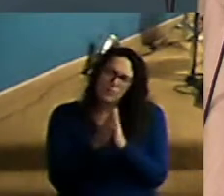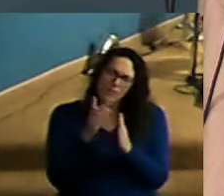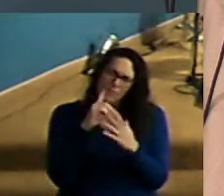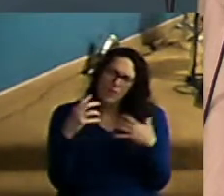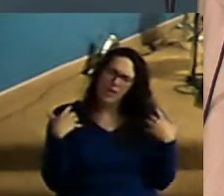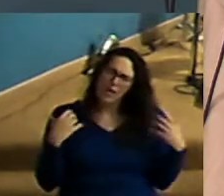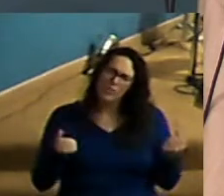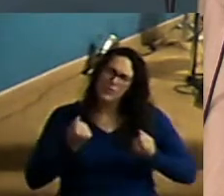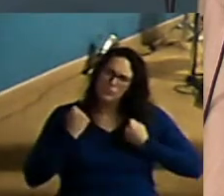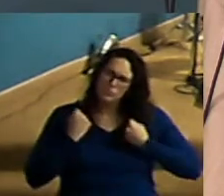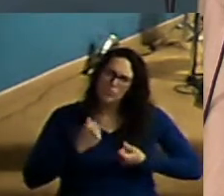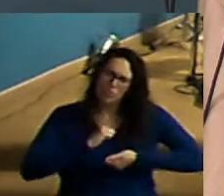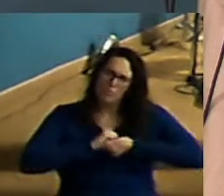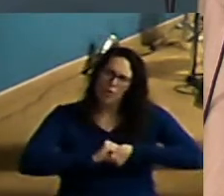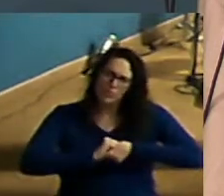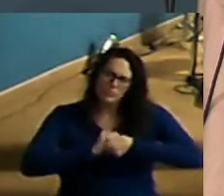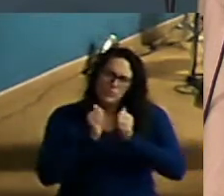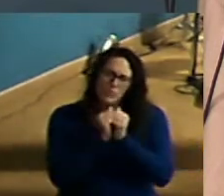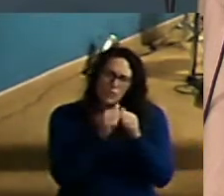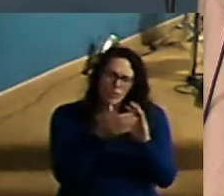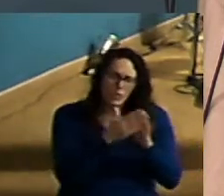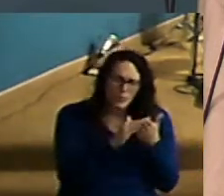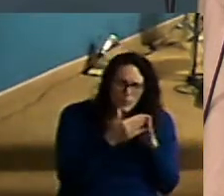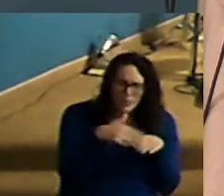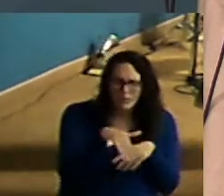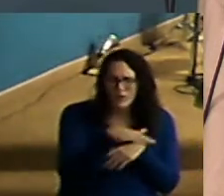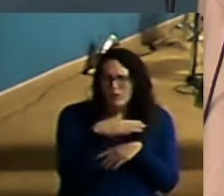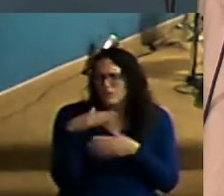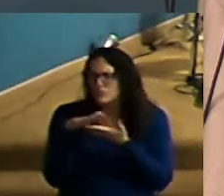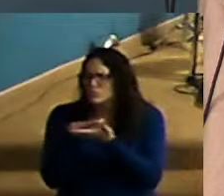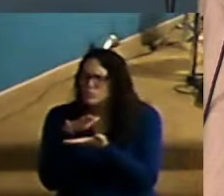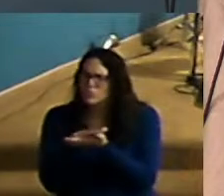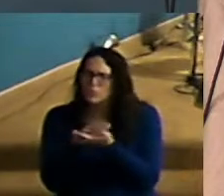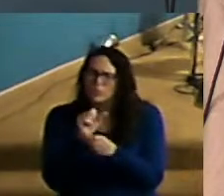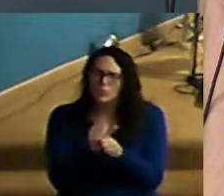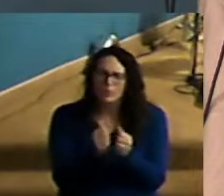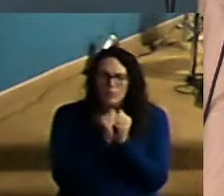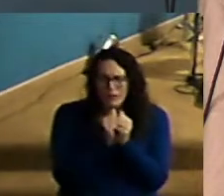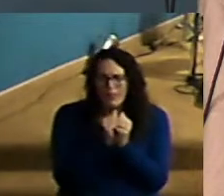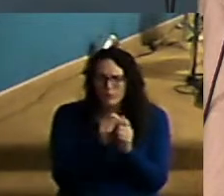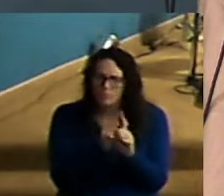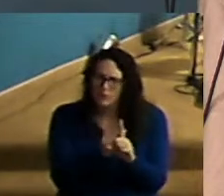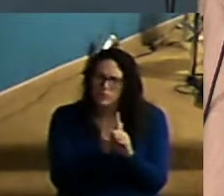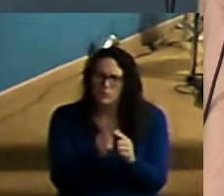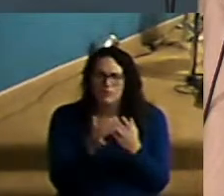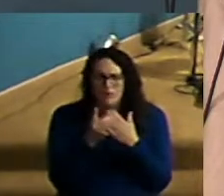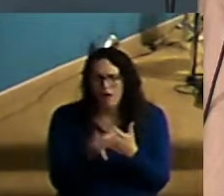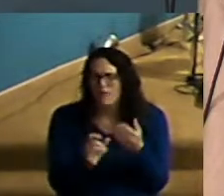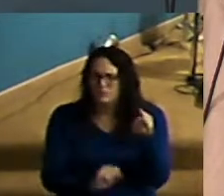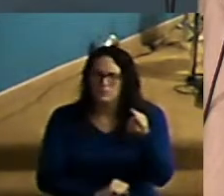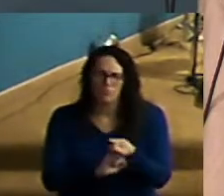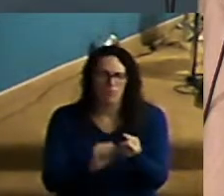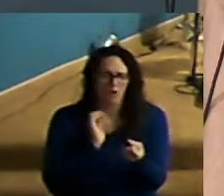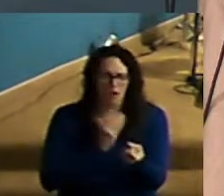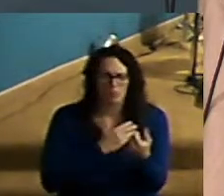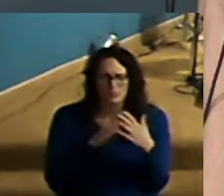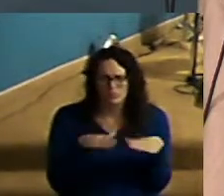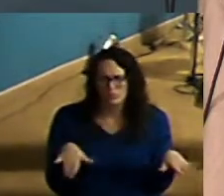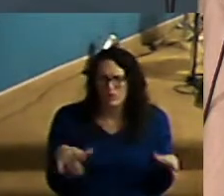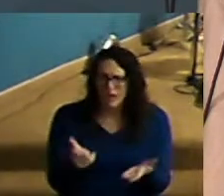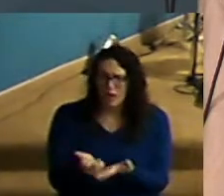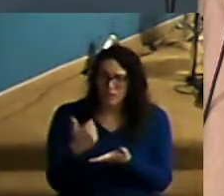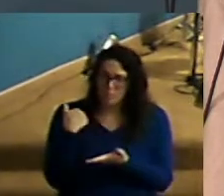strong partnerships with our community and our schools to work together, to mentor, to guide and support our children. Help us